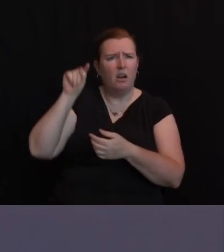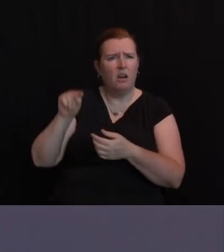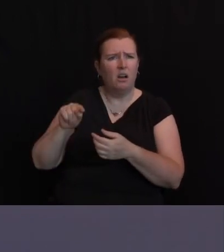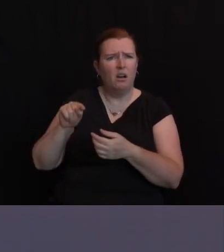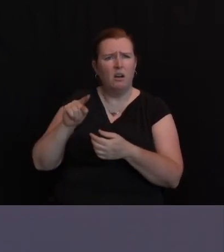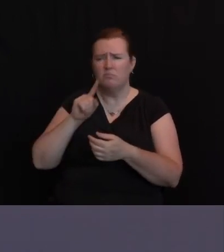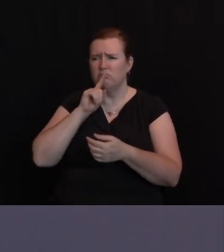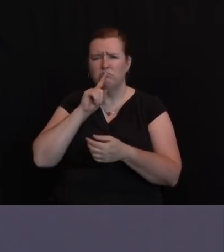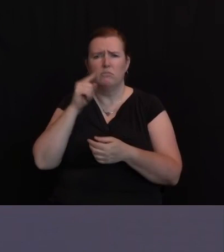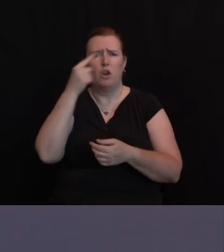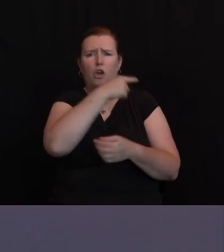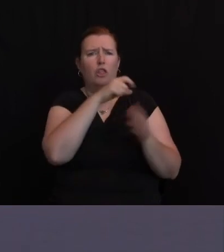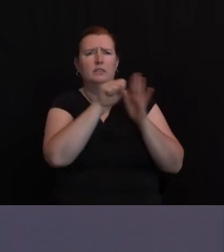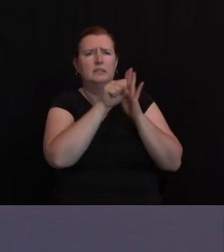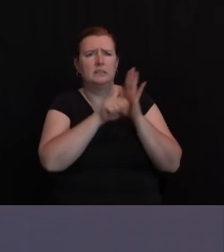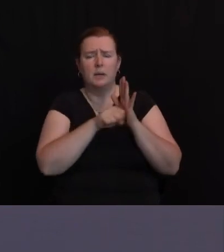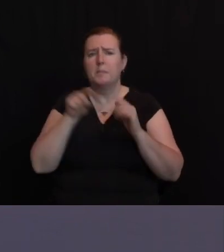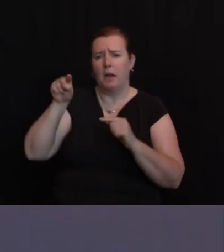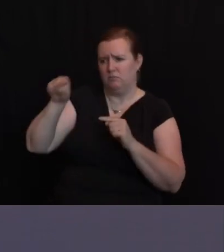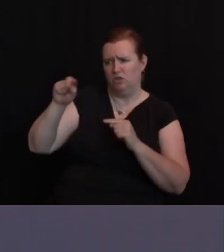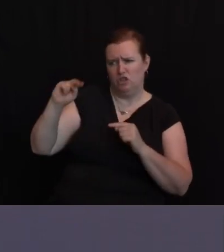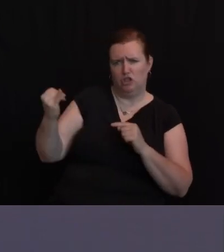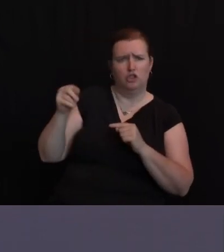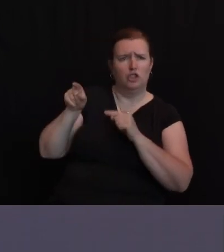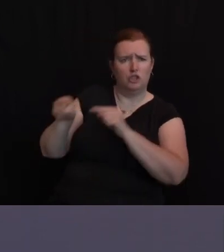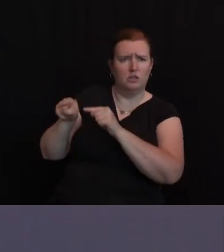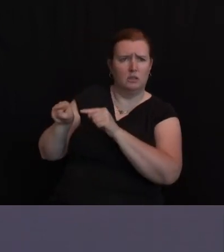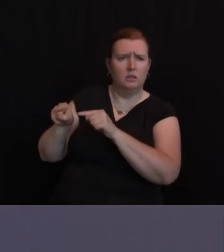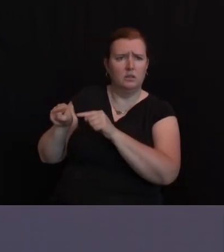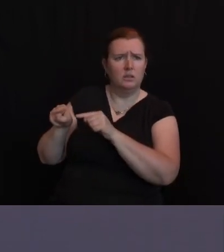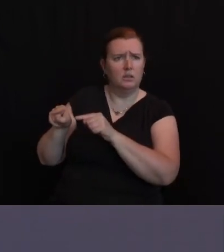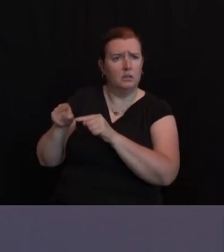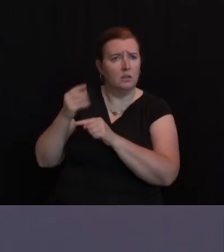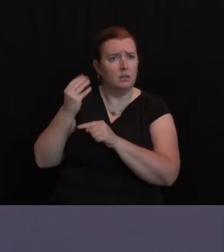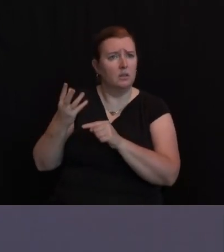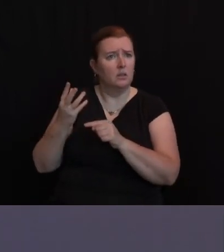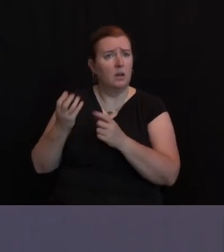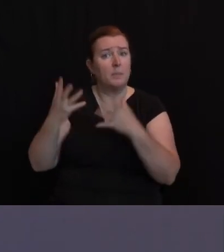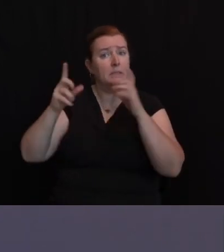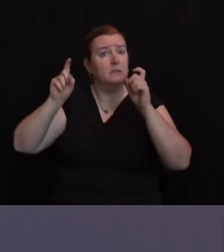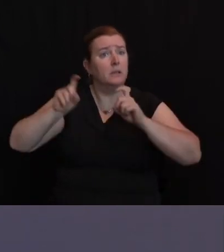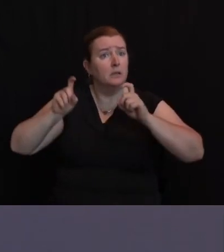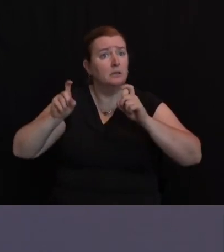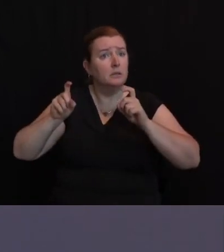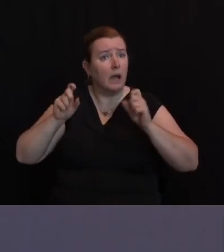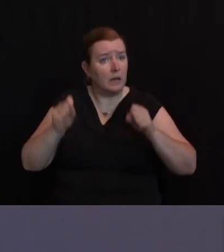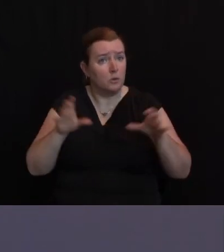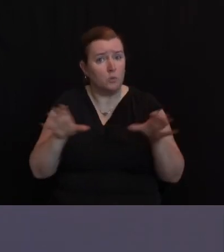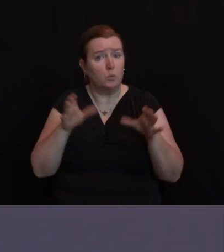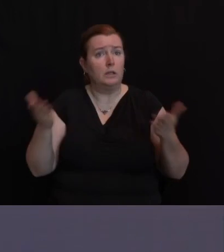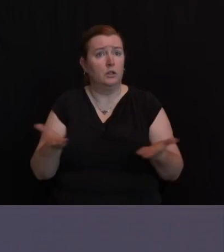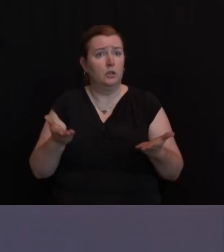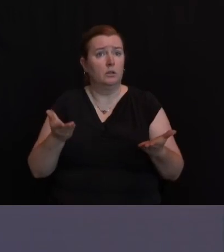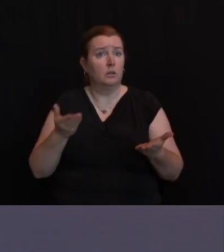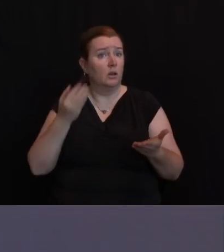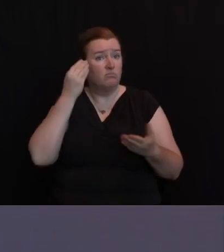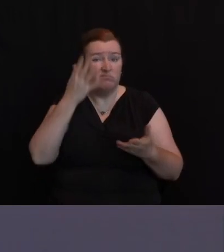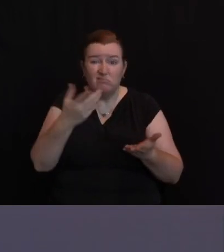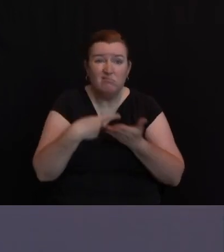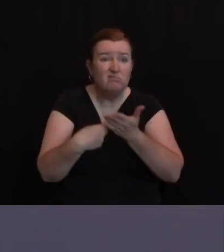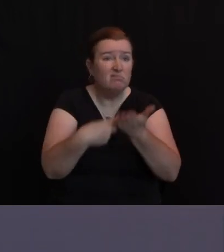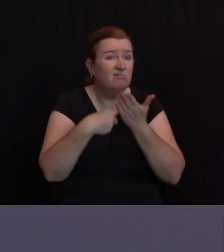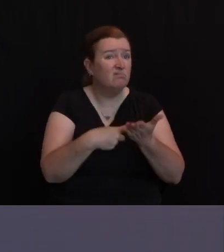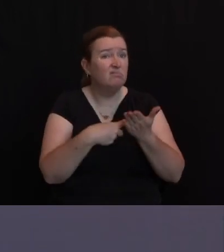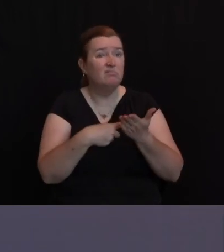thing that we haven't talked a whole lot about lately is capacity on testing. We've spent an enormous amount of time talking about, because of the